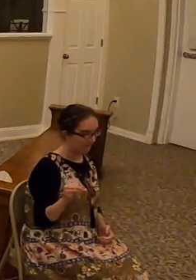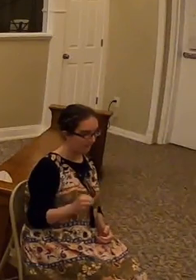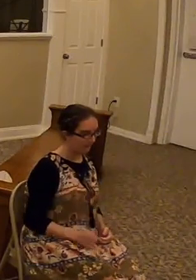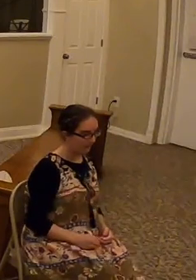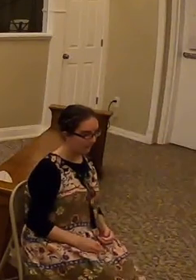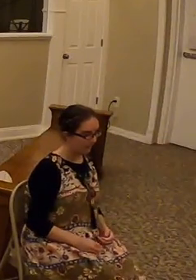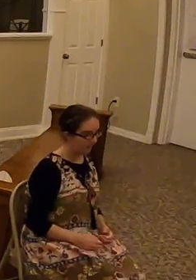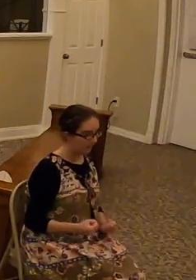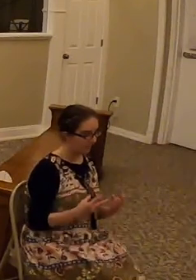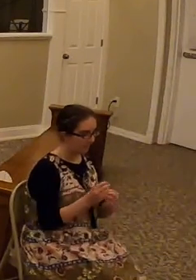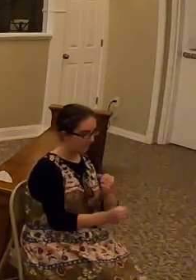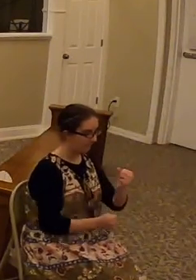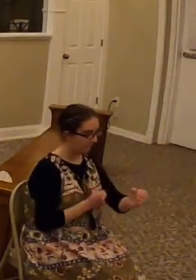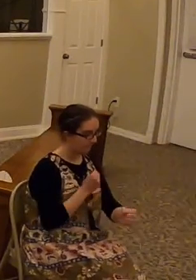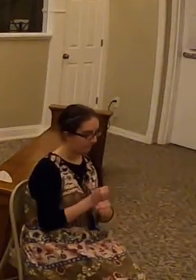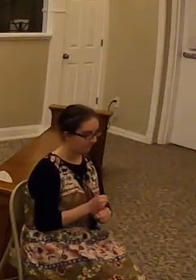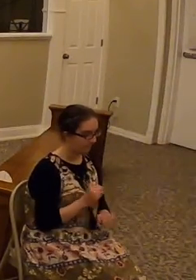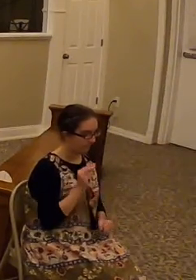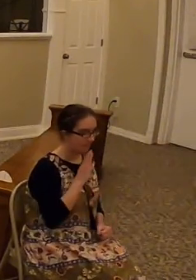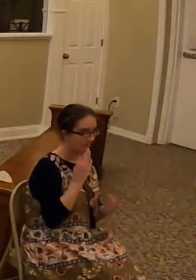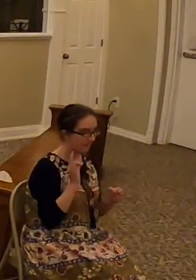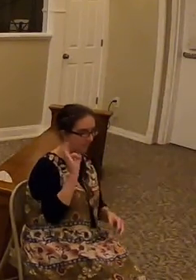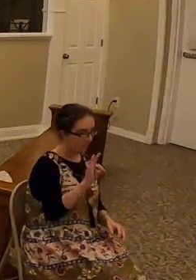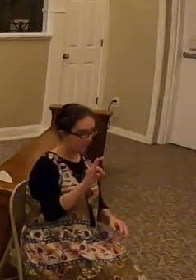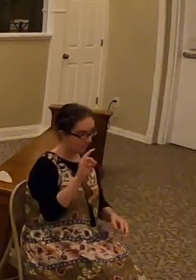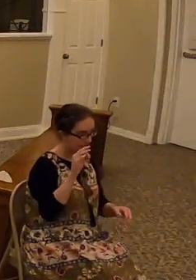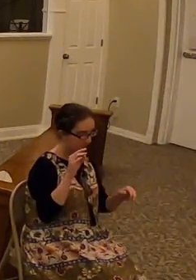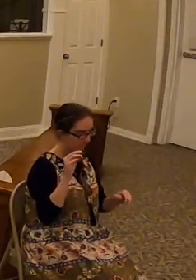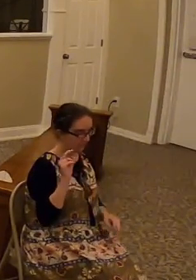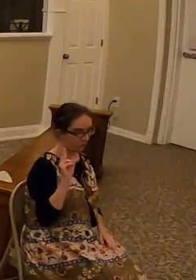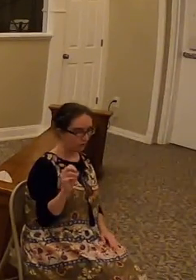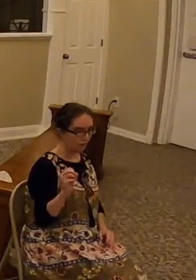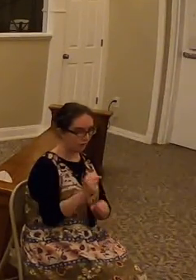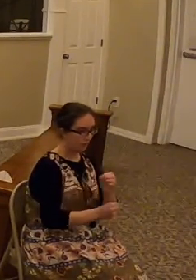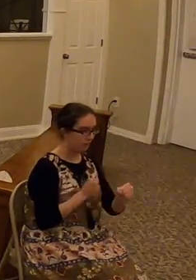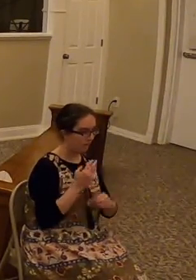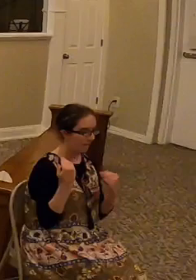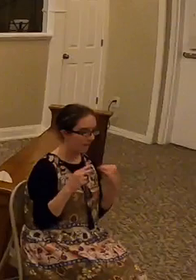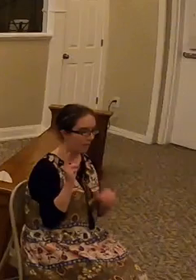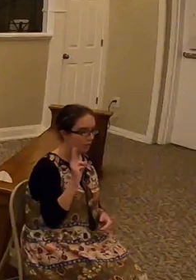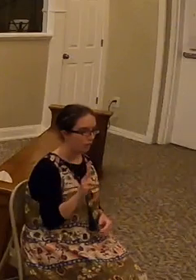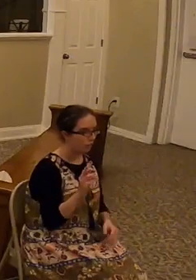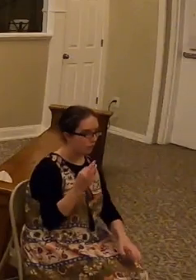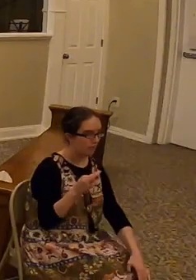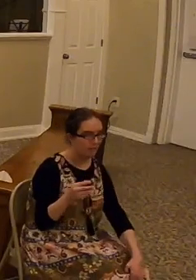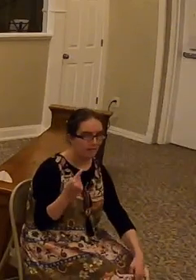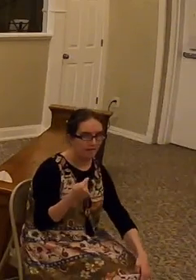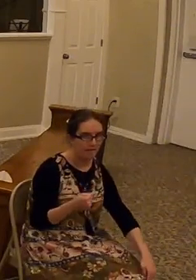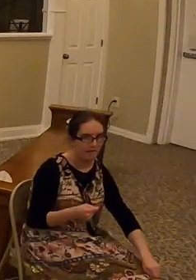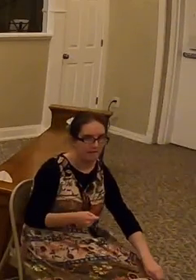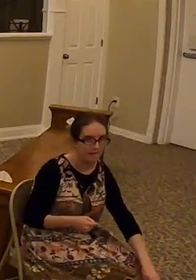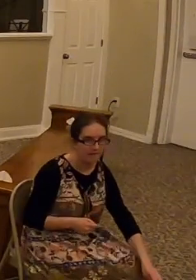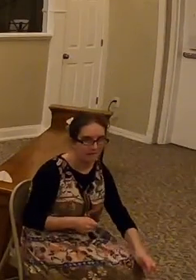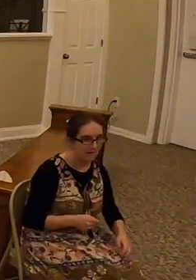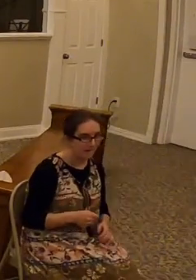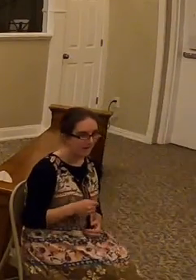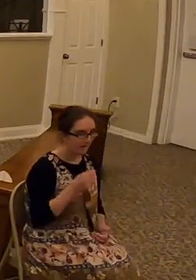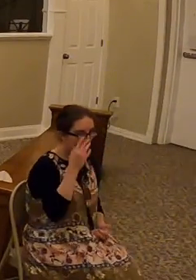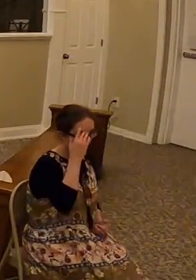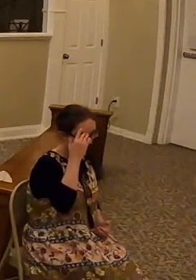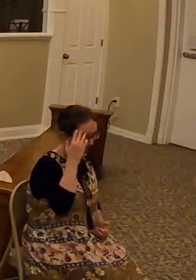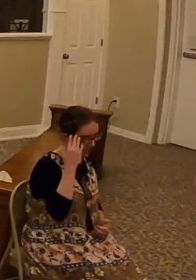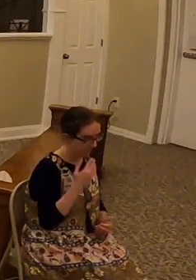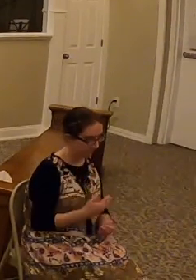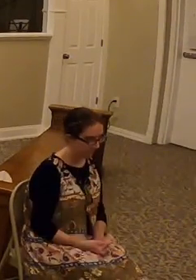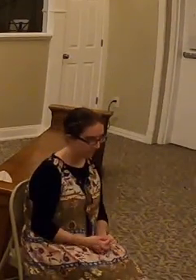We have over the years. I've been pastoring over 20 years, and we've had a couple of those, haven't we, Sister Driscoll? Amen.